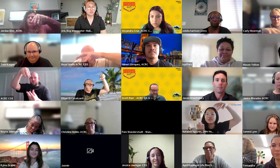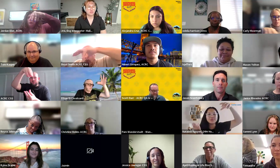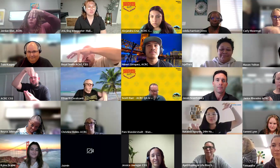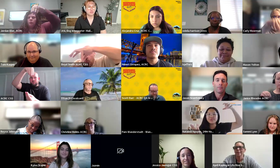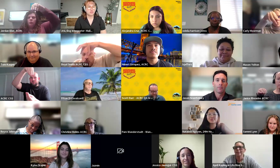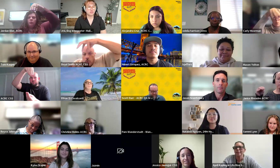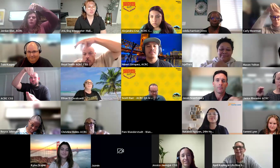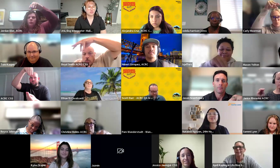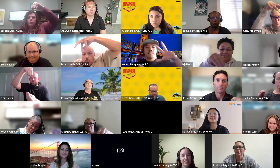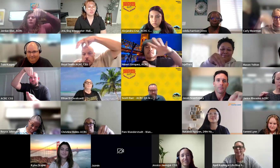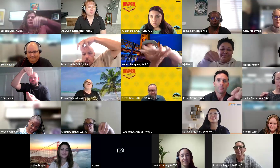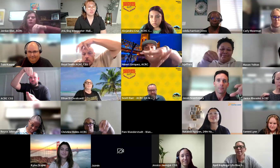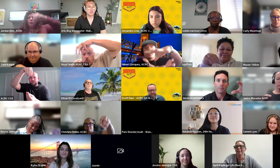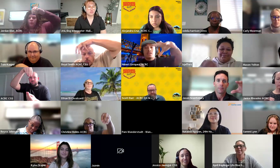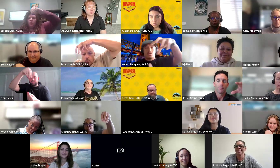are.